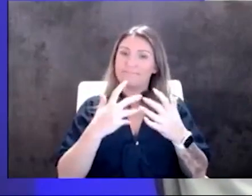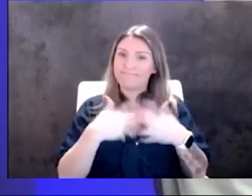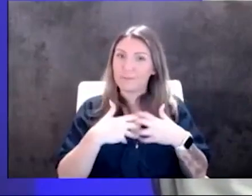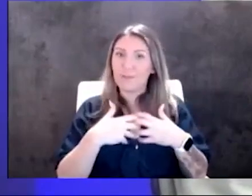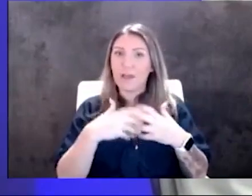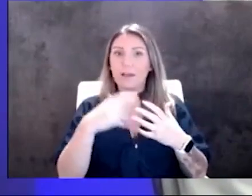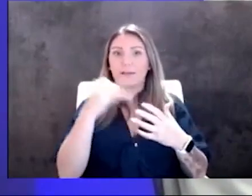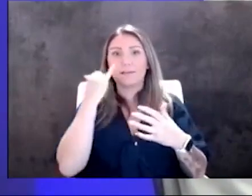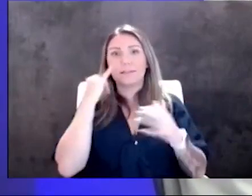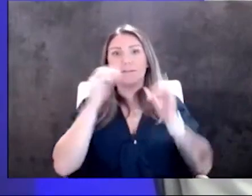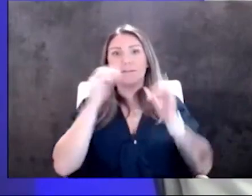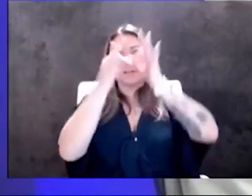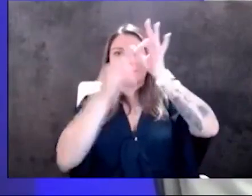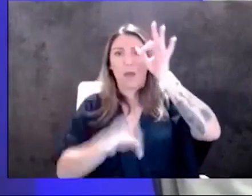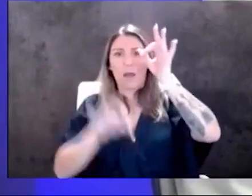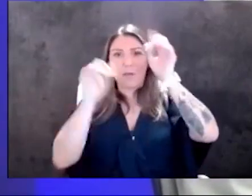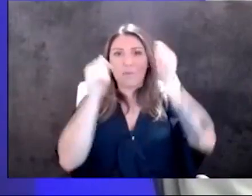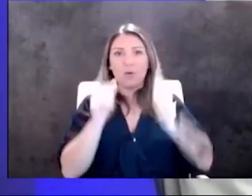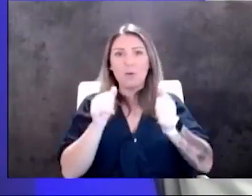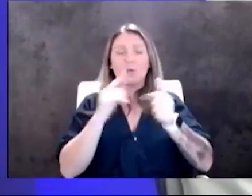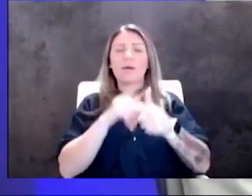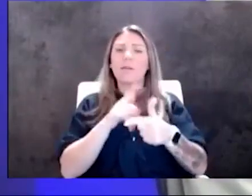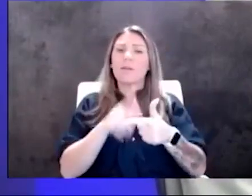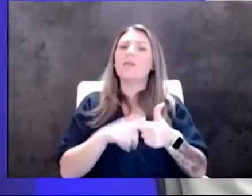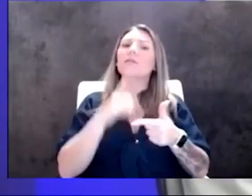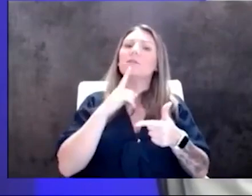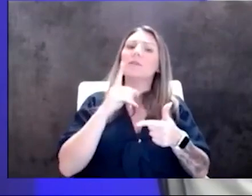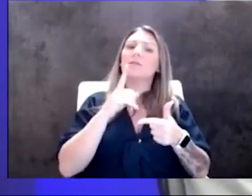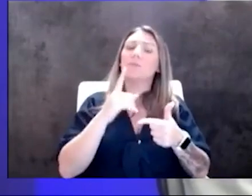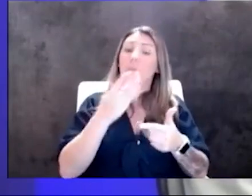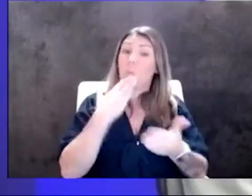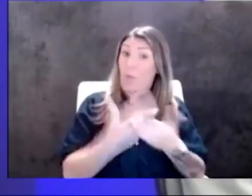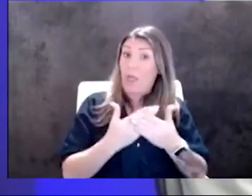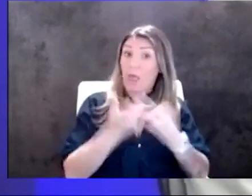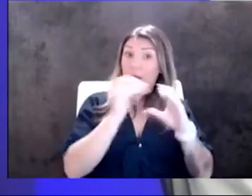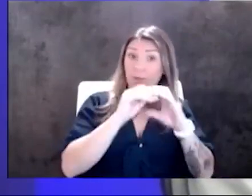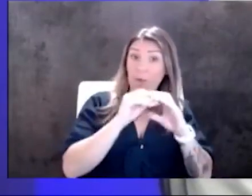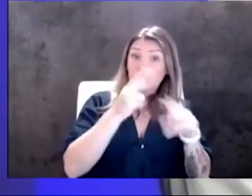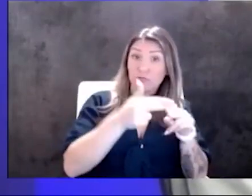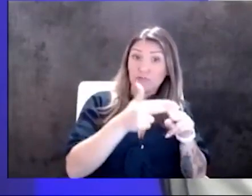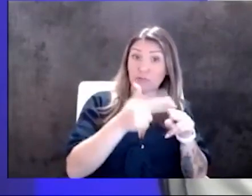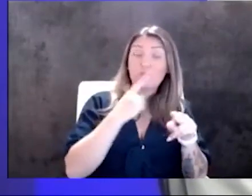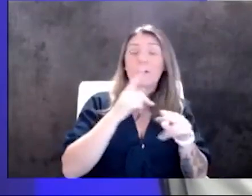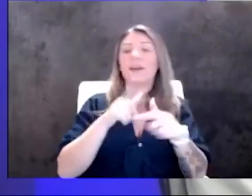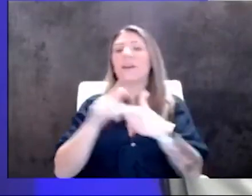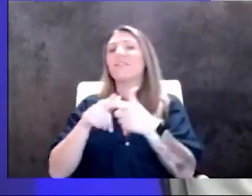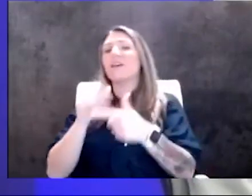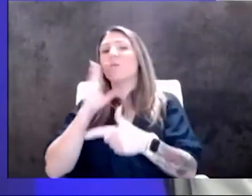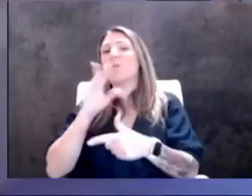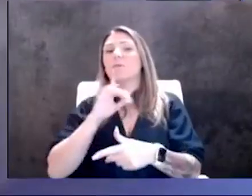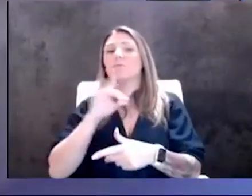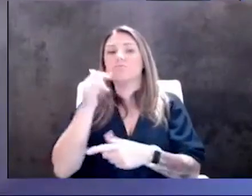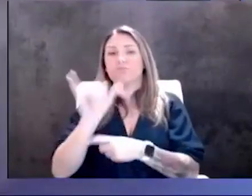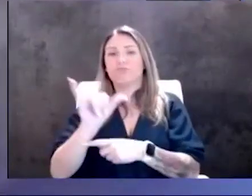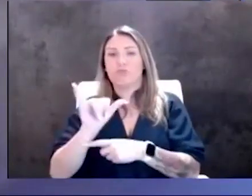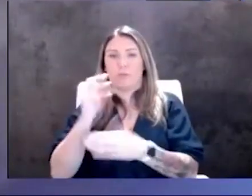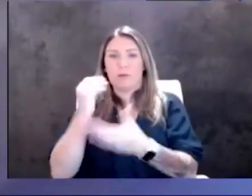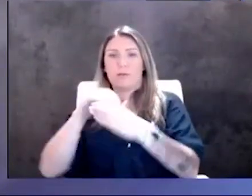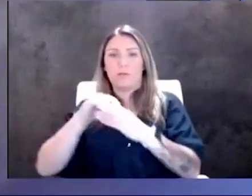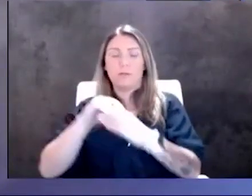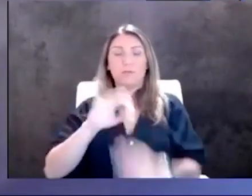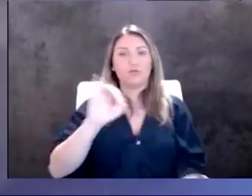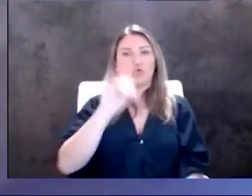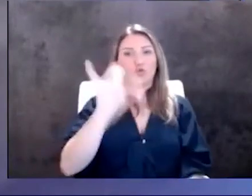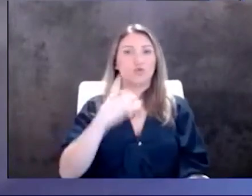appropriate, we'll do a trial, and if they do well, then they'll move on to the implant. So a number one indication for spinal cord stimulation. So Judy says her husband gets